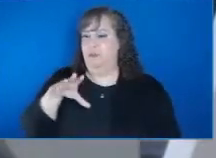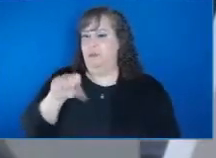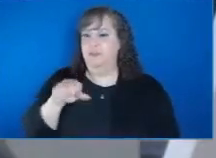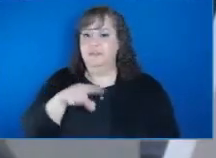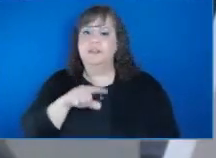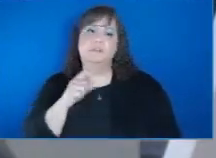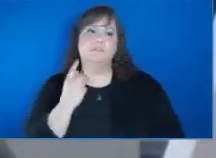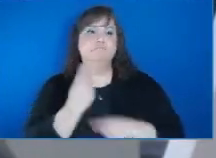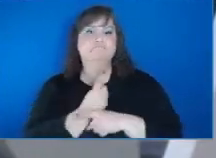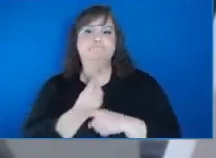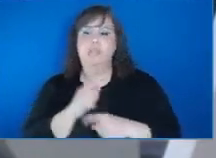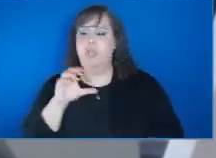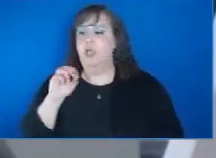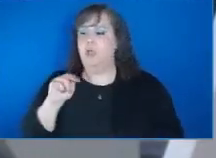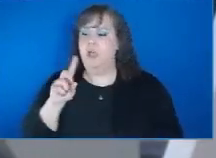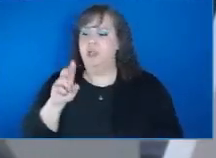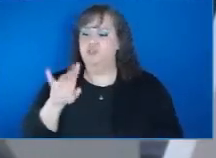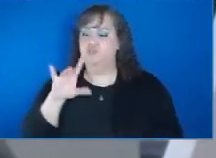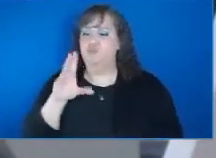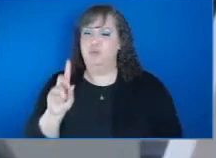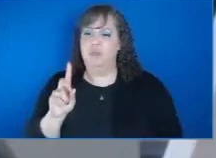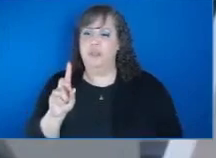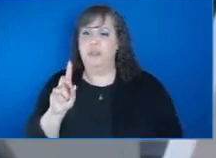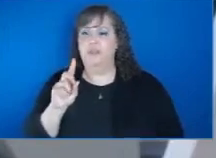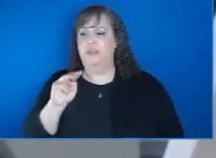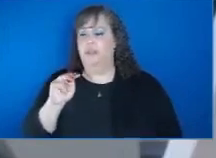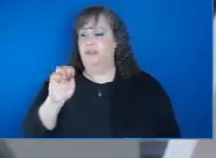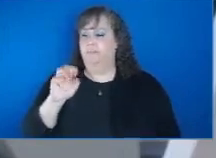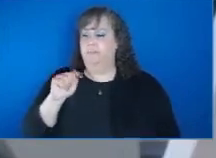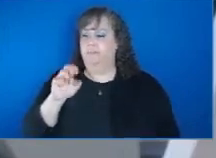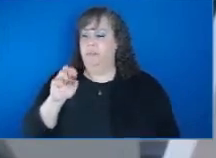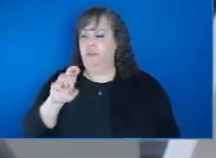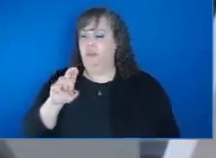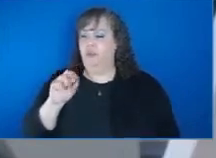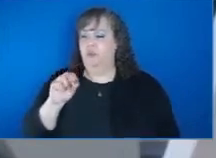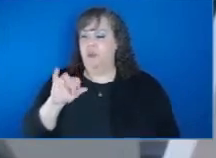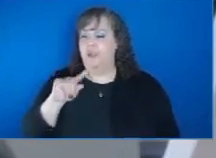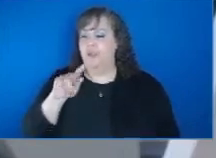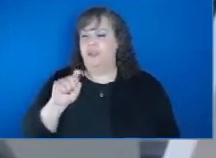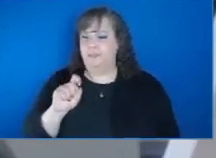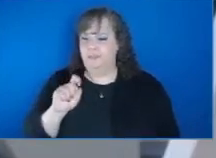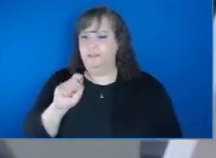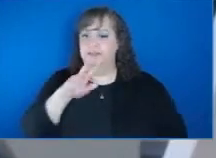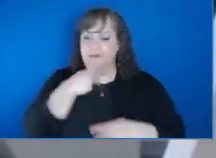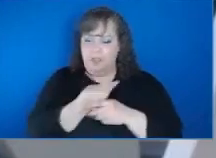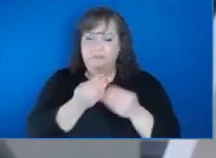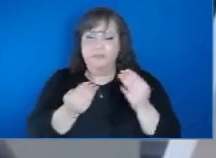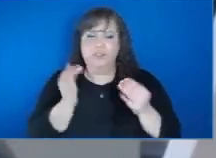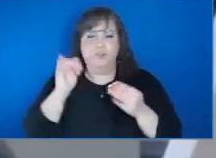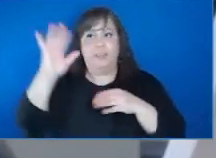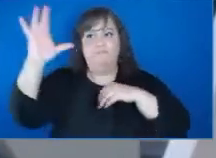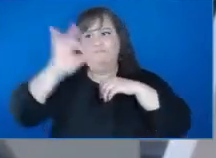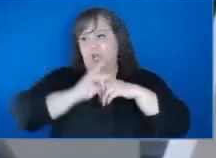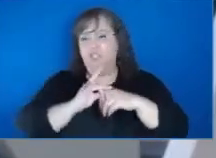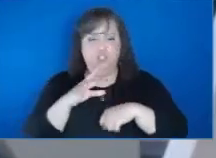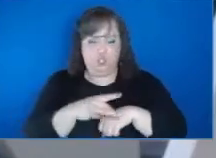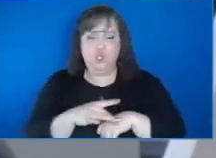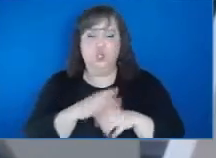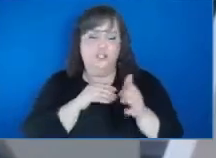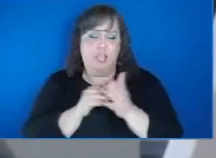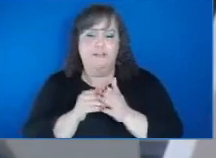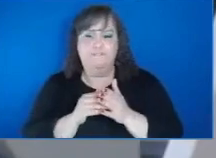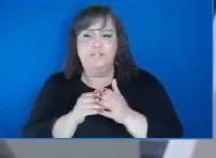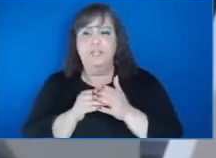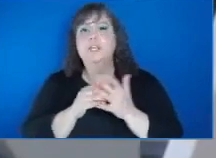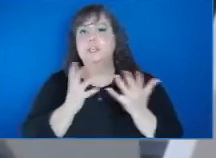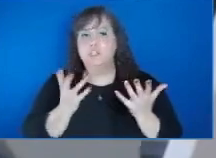meteorite material. This is actually the most common type of material that falls to the Earth. We haven't actually directly measured Dimorphos, but the way that we